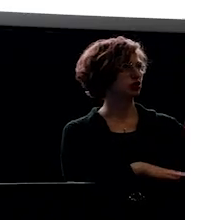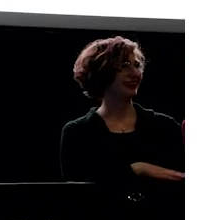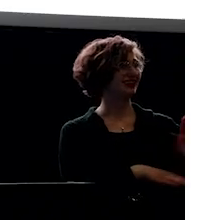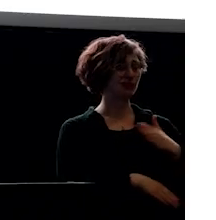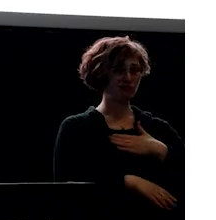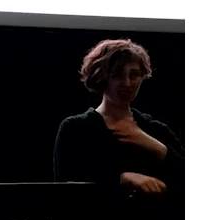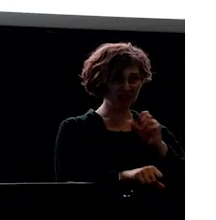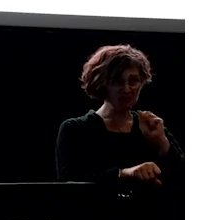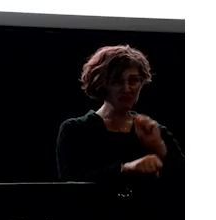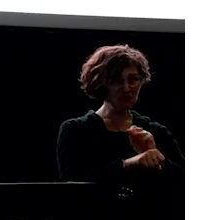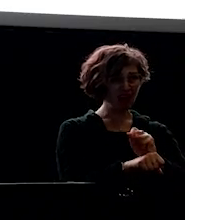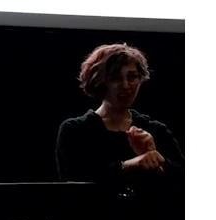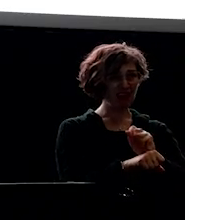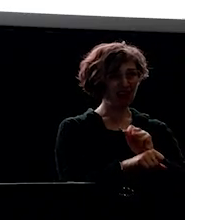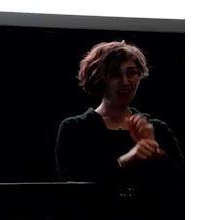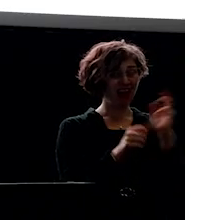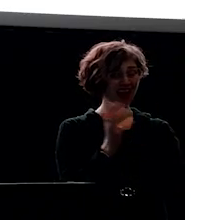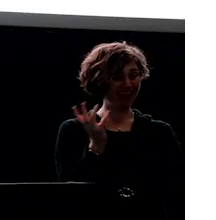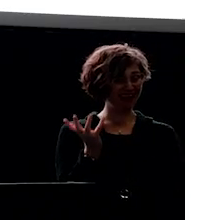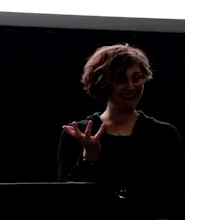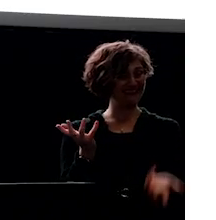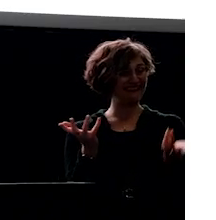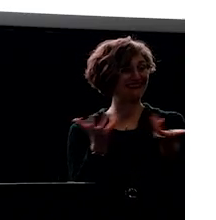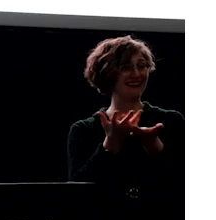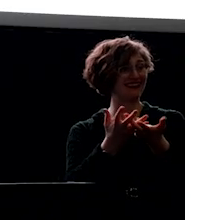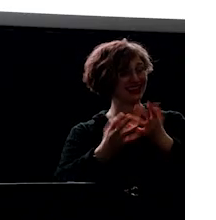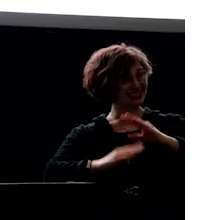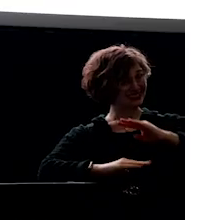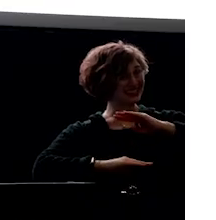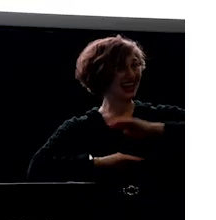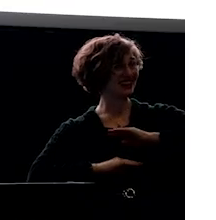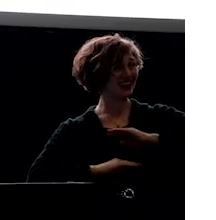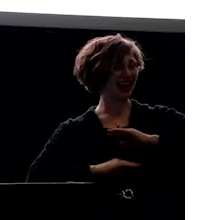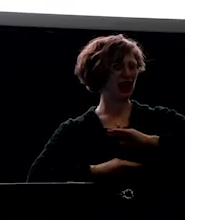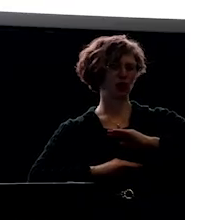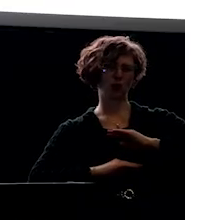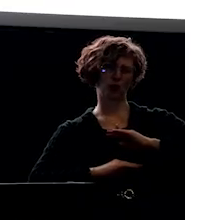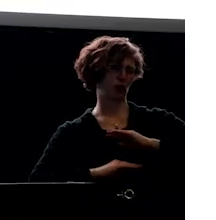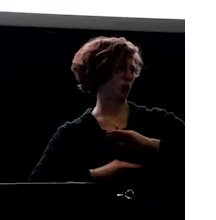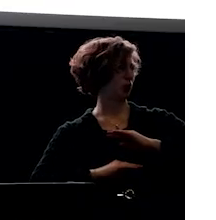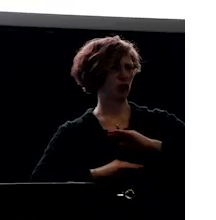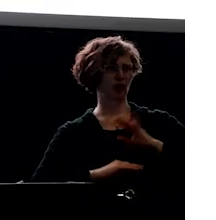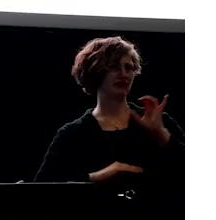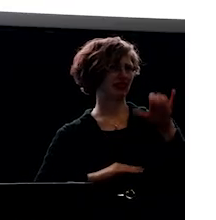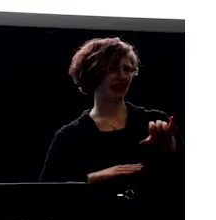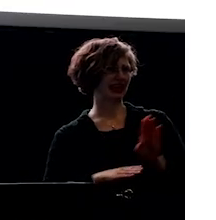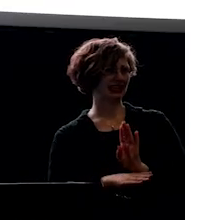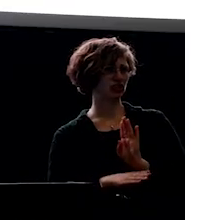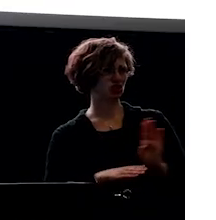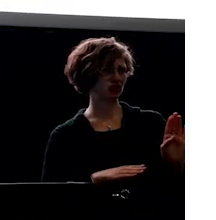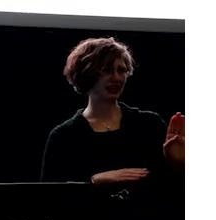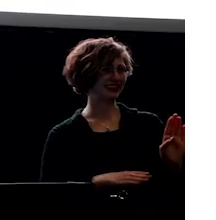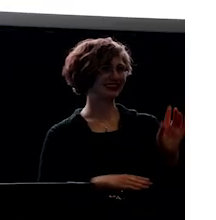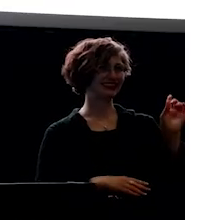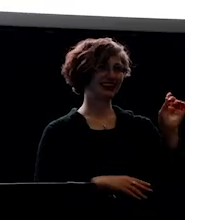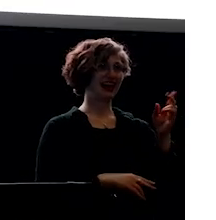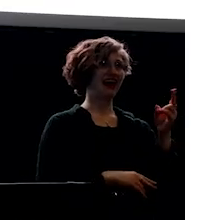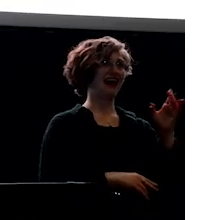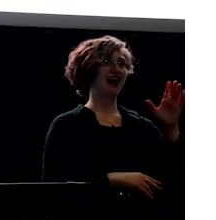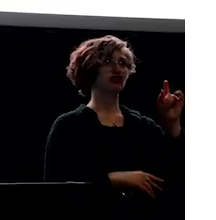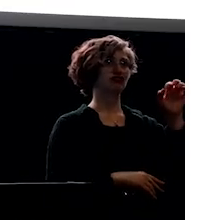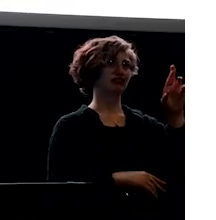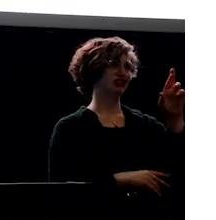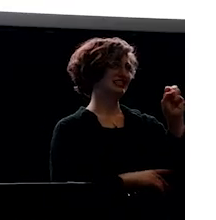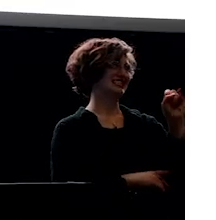not meet the standards of the toy design industry. This was Hector Silva, senior